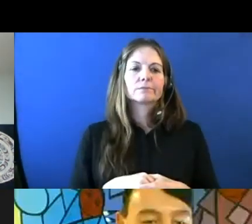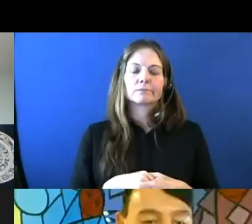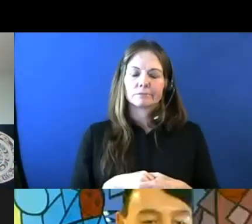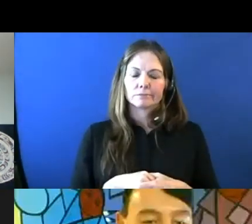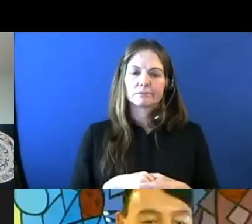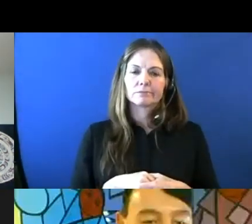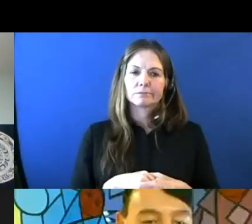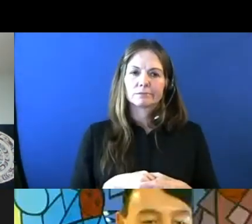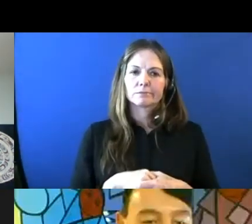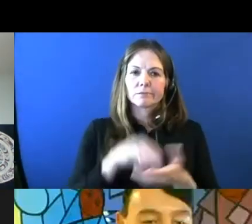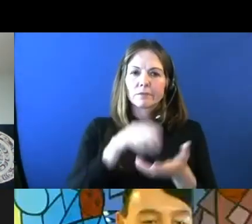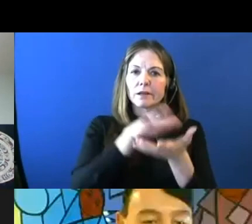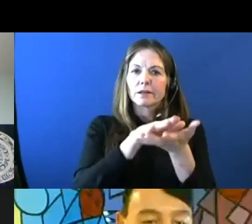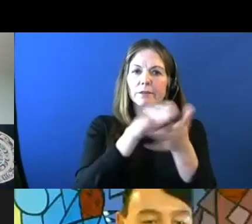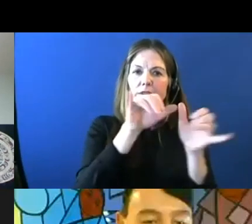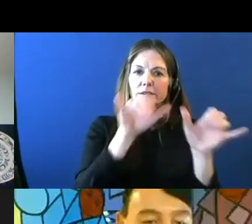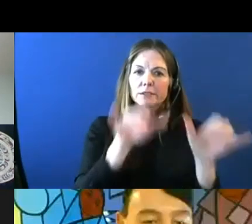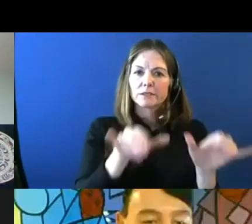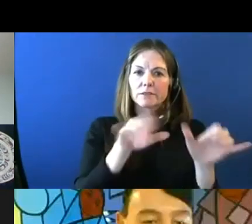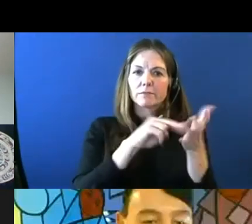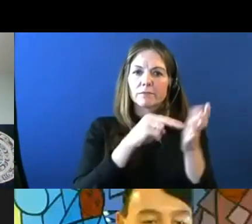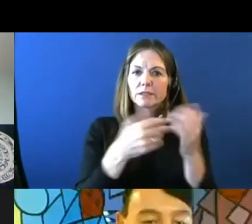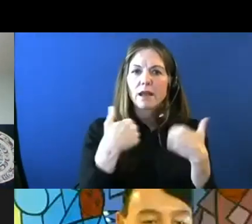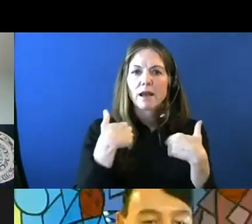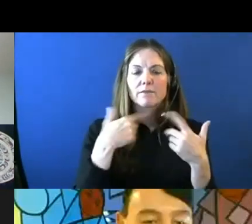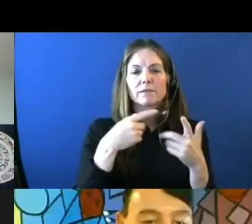have scholars working for